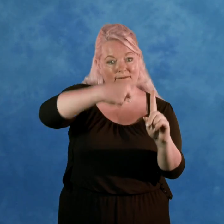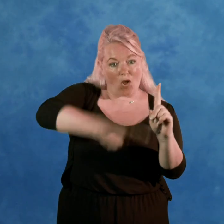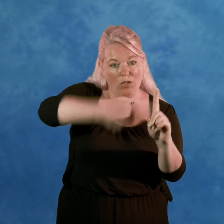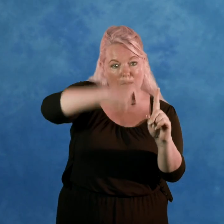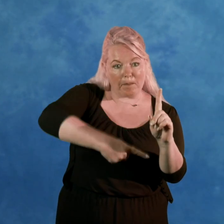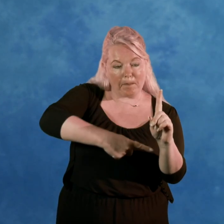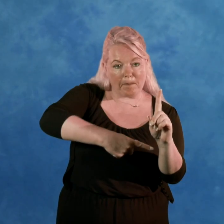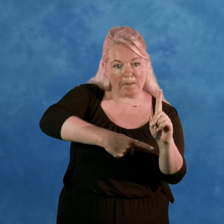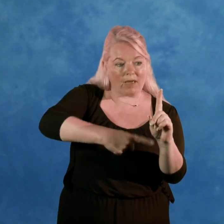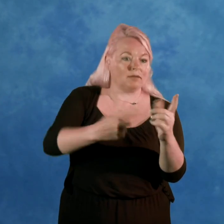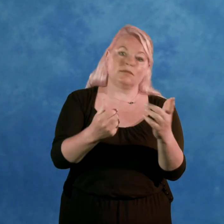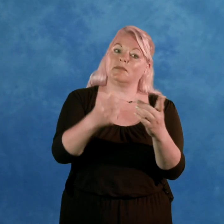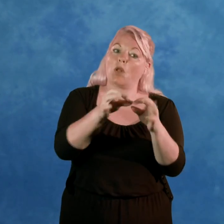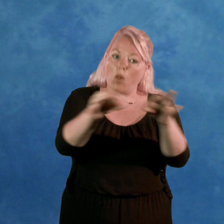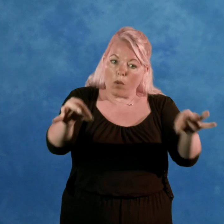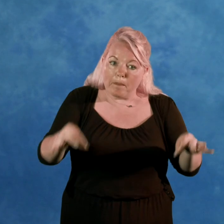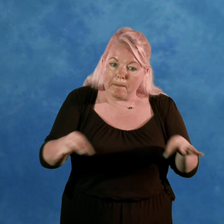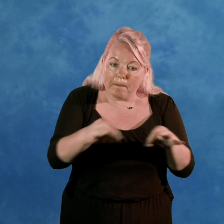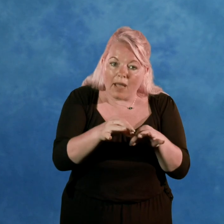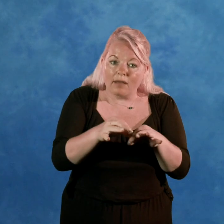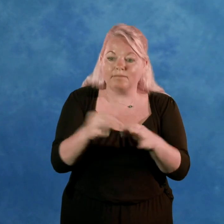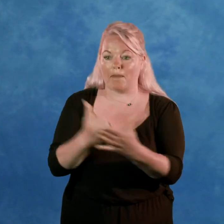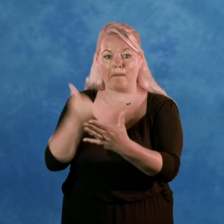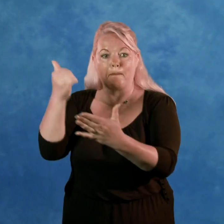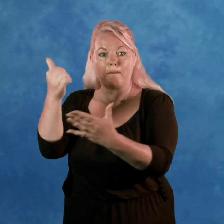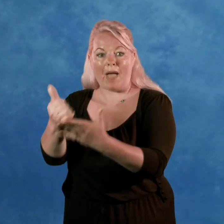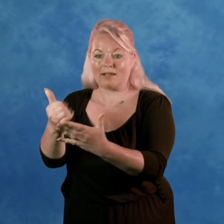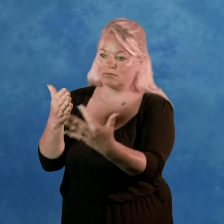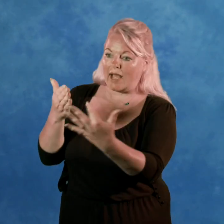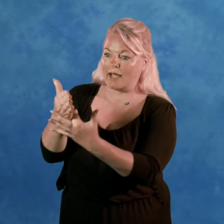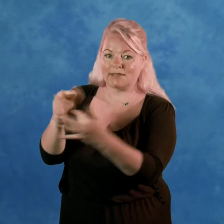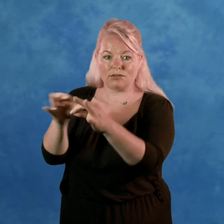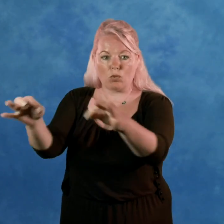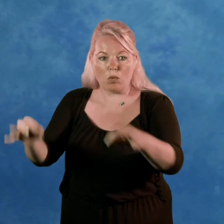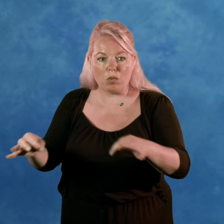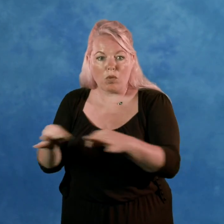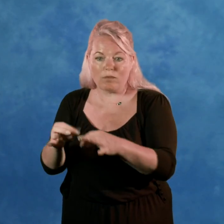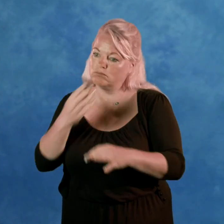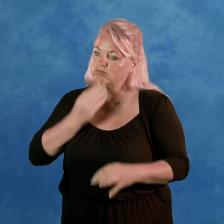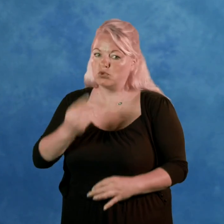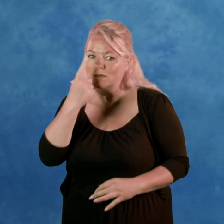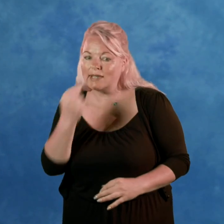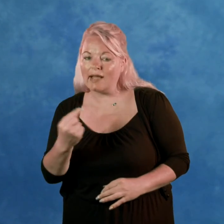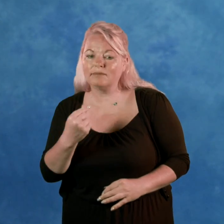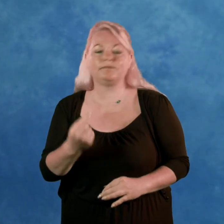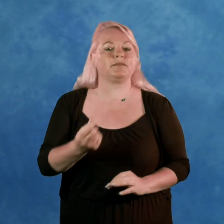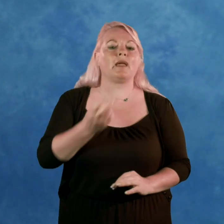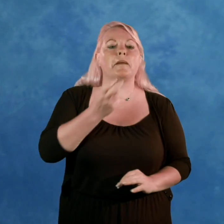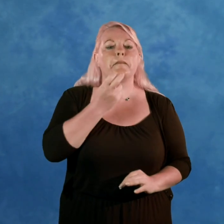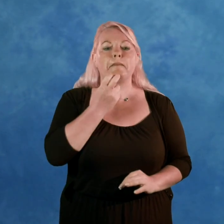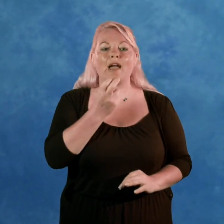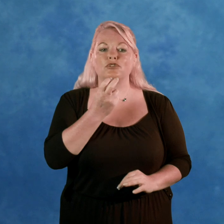volumes and various other functions like the loop, if you go to a bank and feel you need it. The